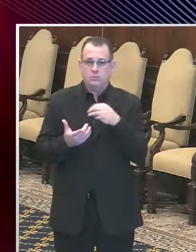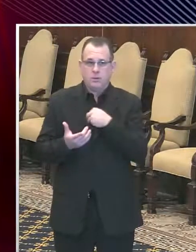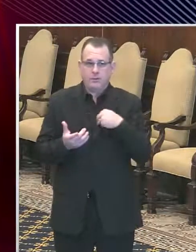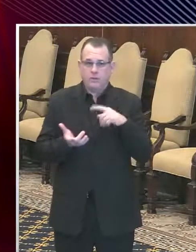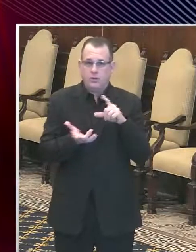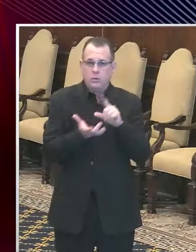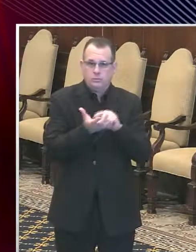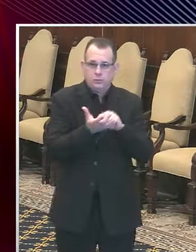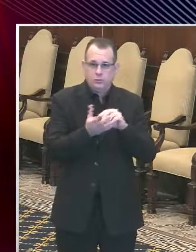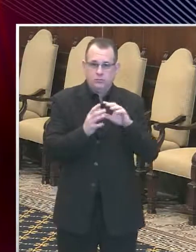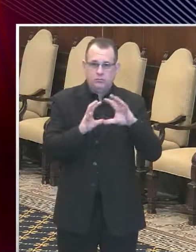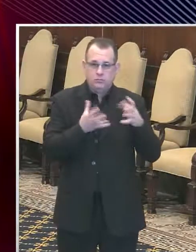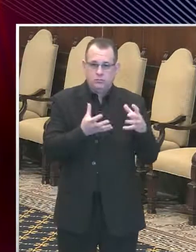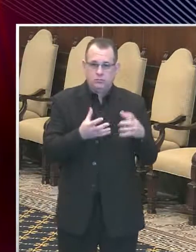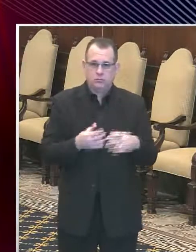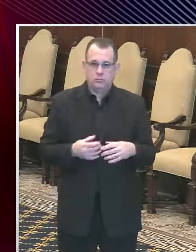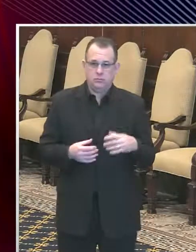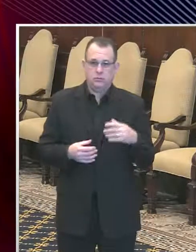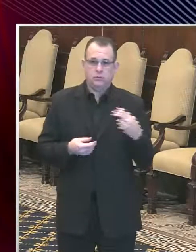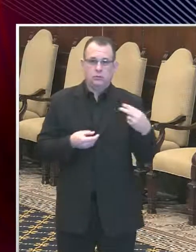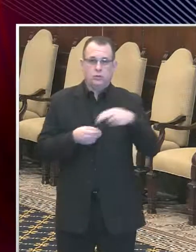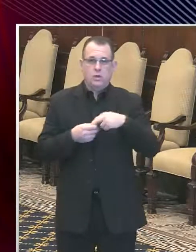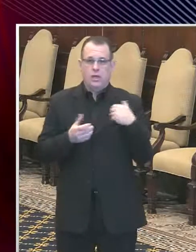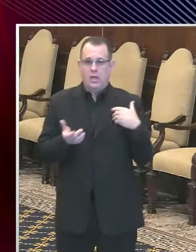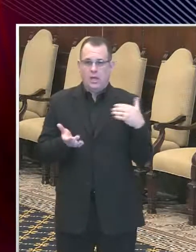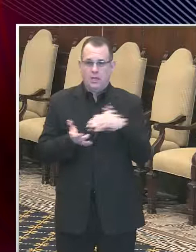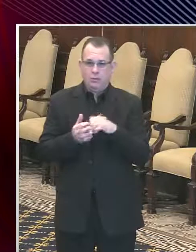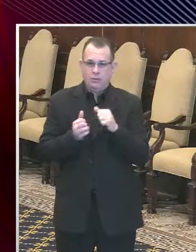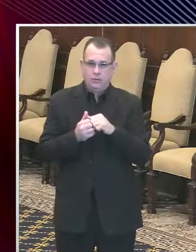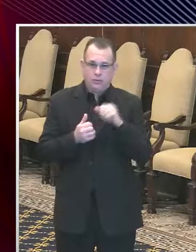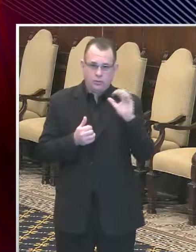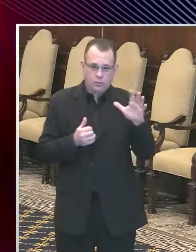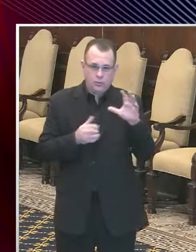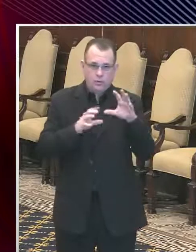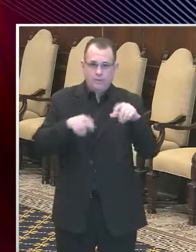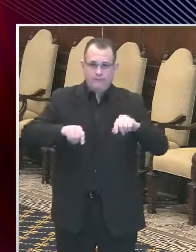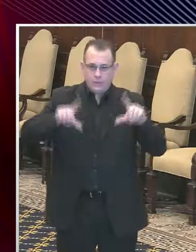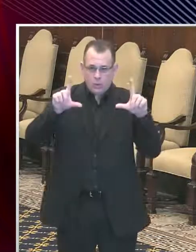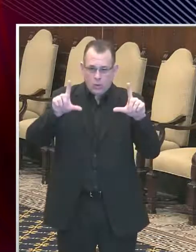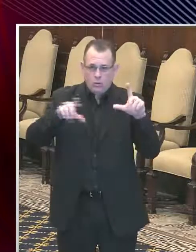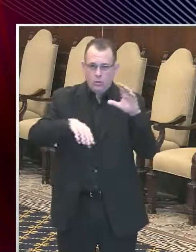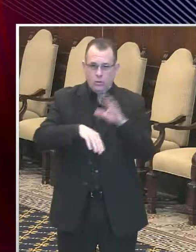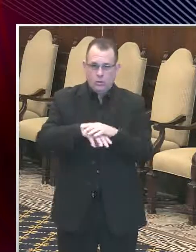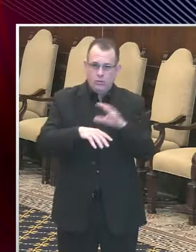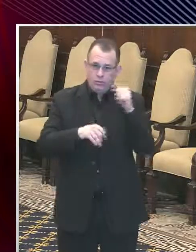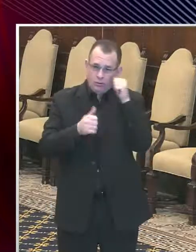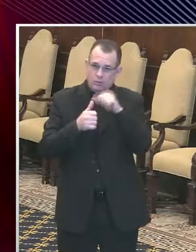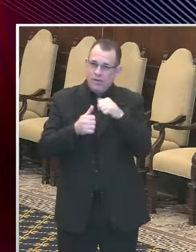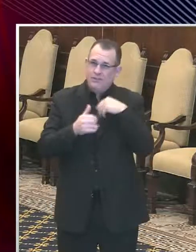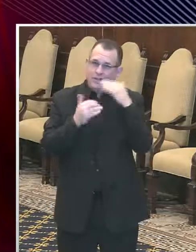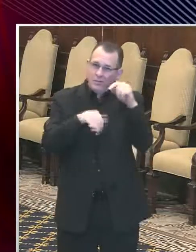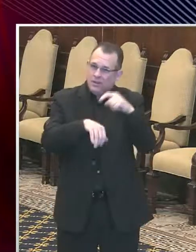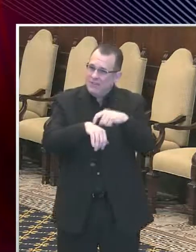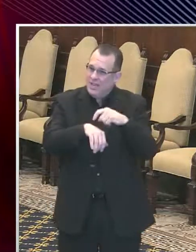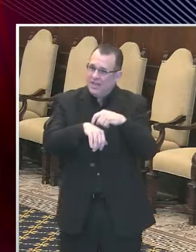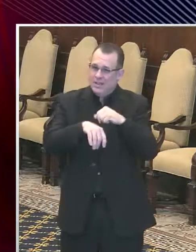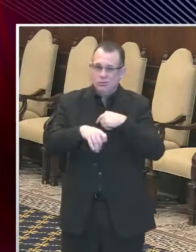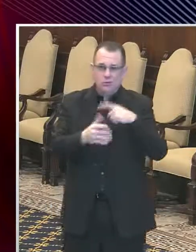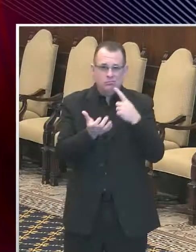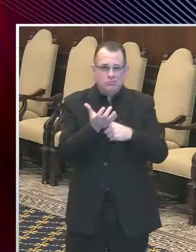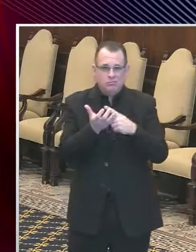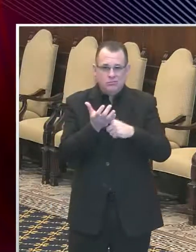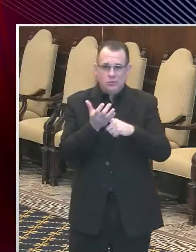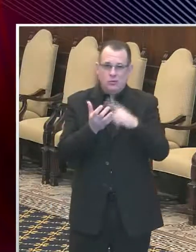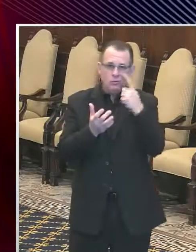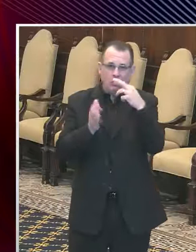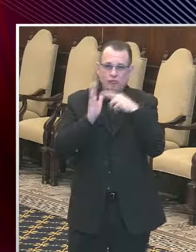ask our speakers to join us again with your audio and video. And please remember, we have limited time during these briefings, so only one